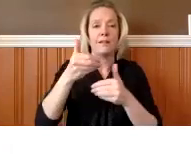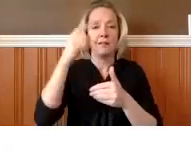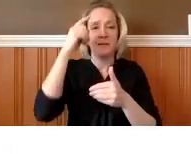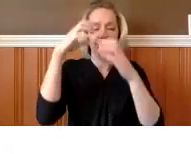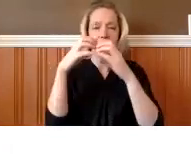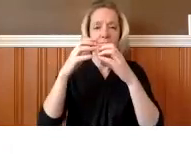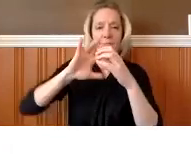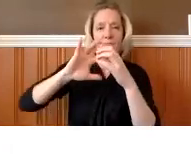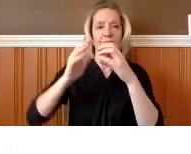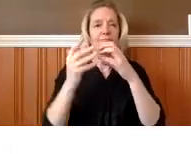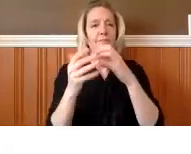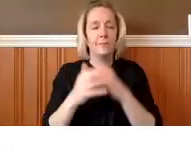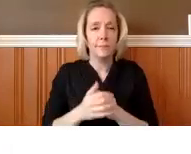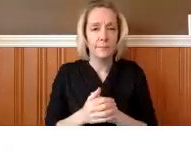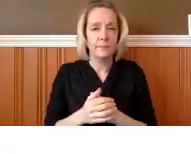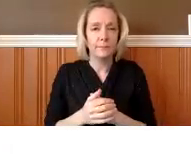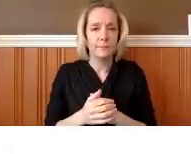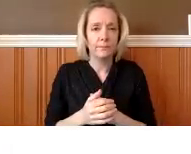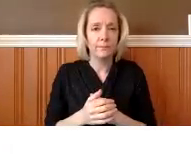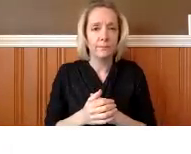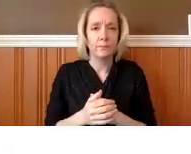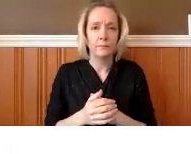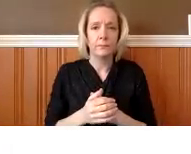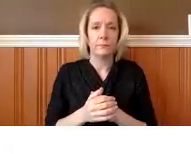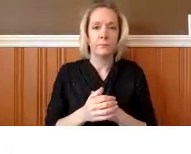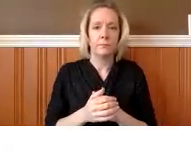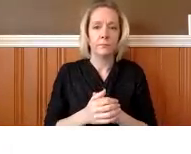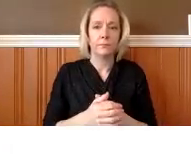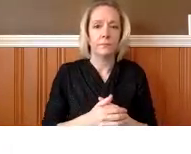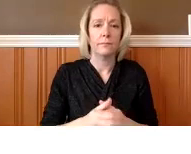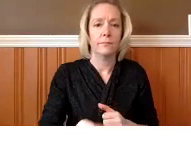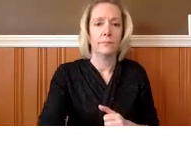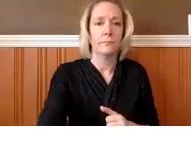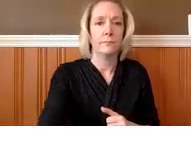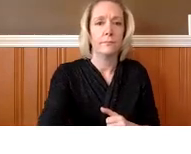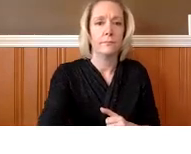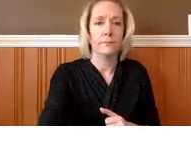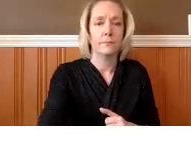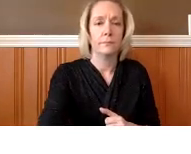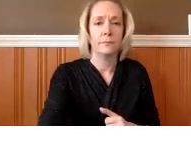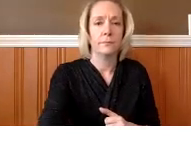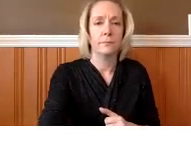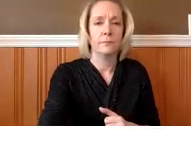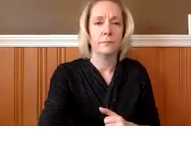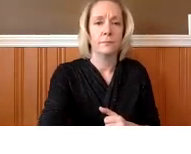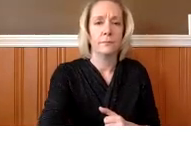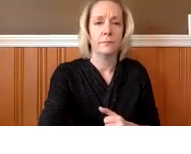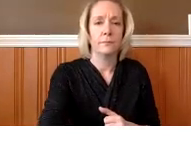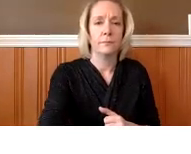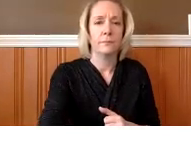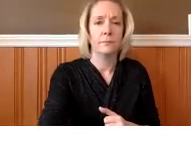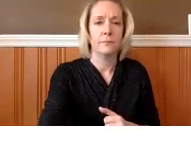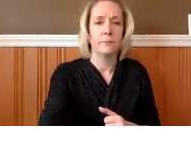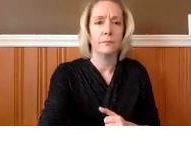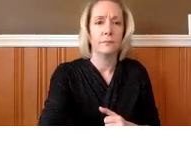previous participant commented, it's about what happens in the brain, about how our brain interprets the information